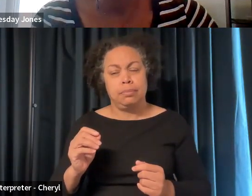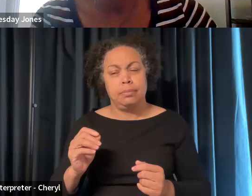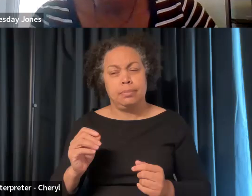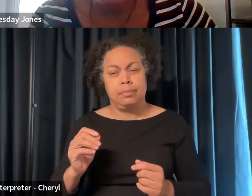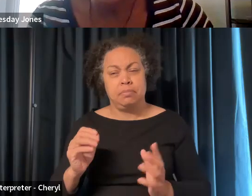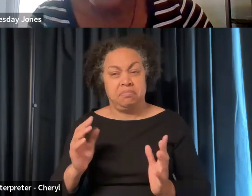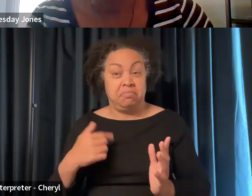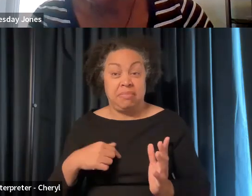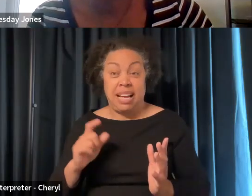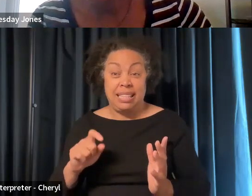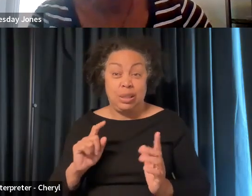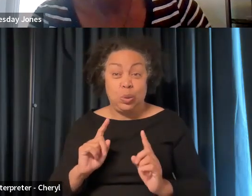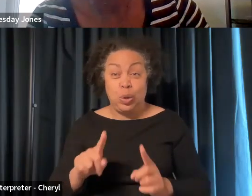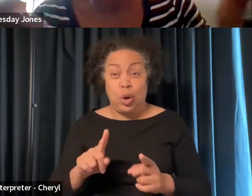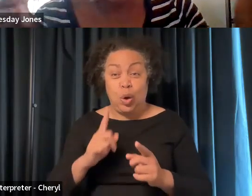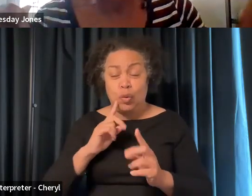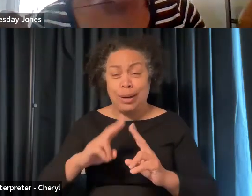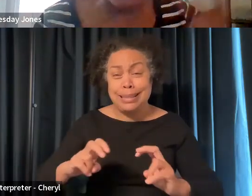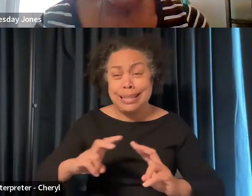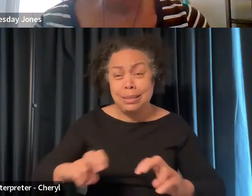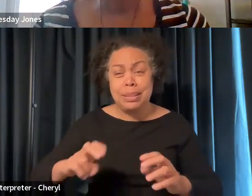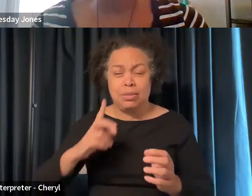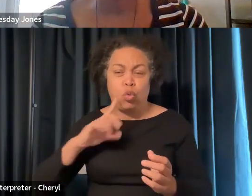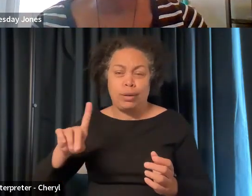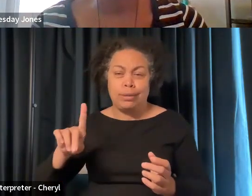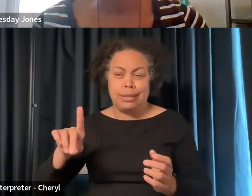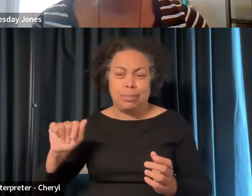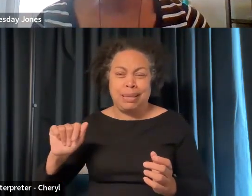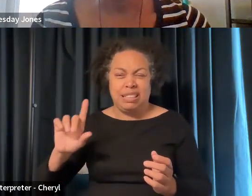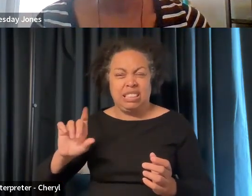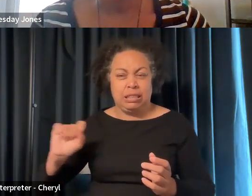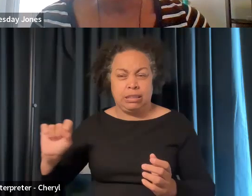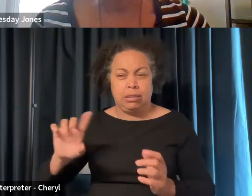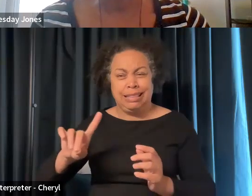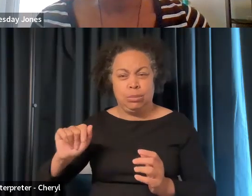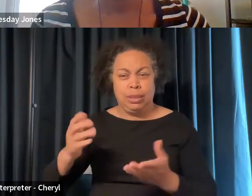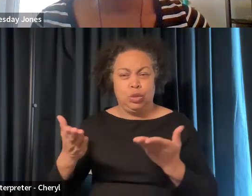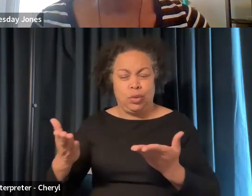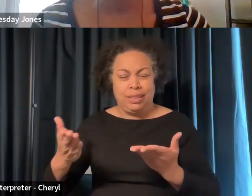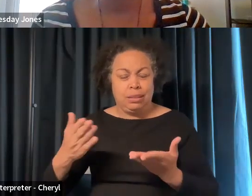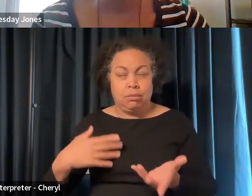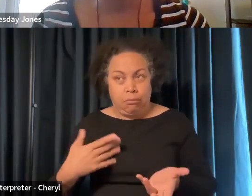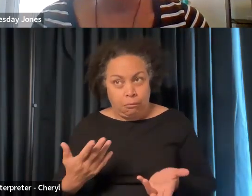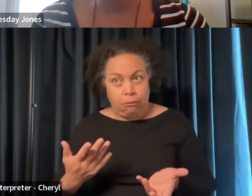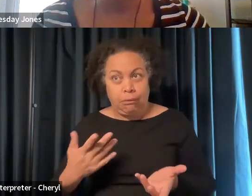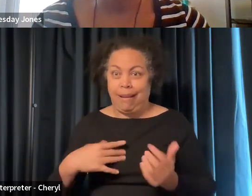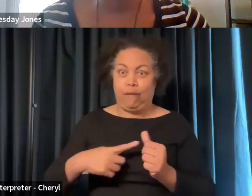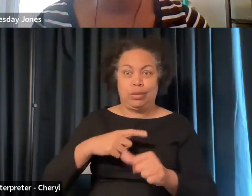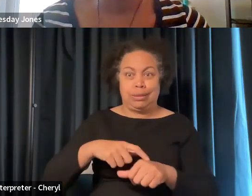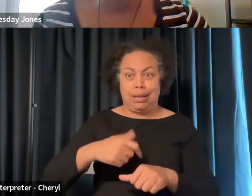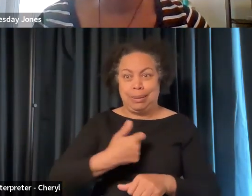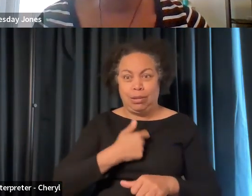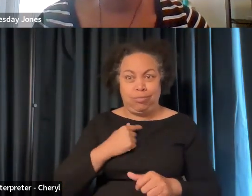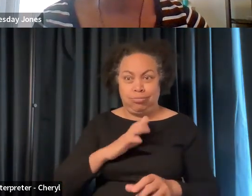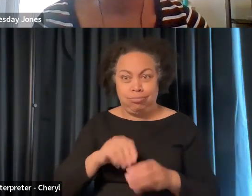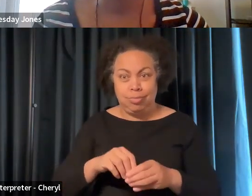needed to go get assessed and get like my disability services. I had to work that out for the first time, and the support person that worked with